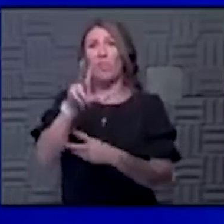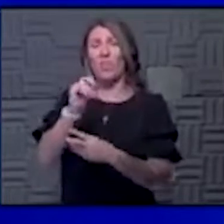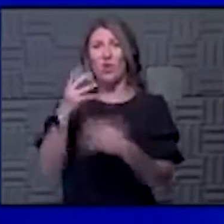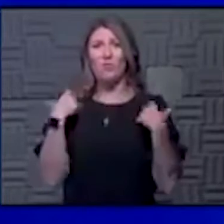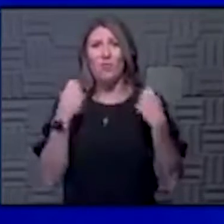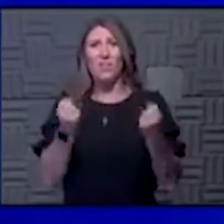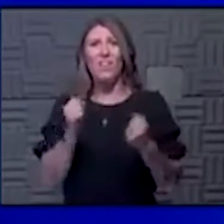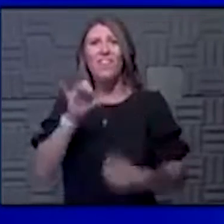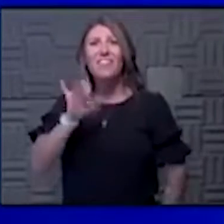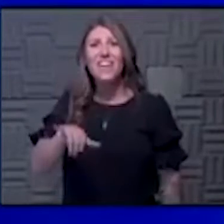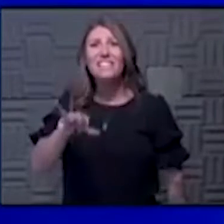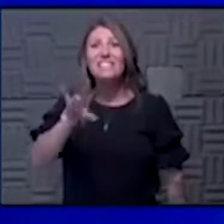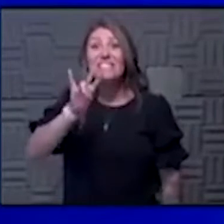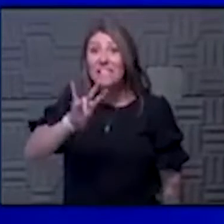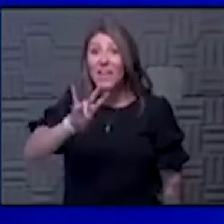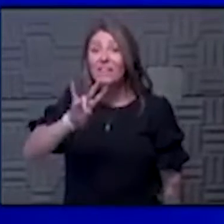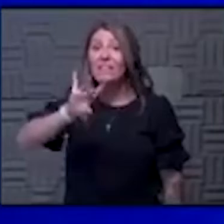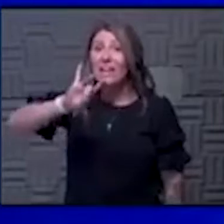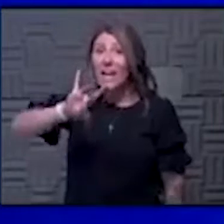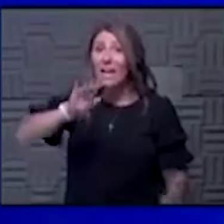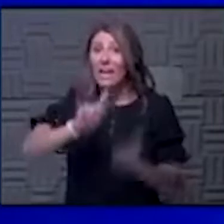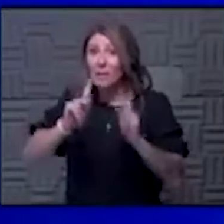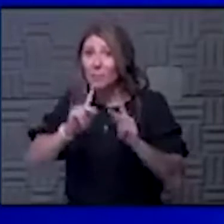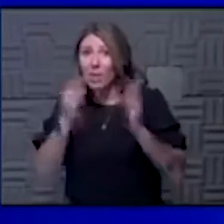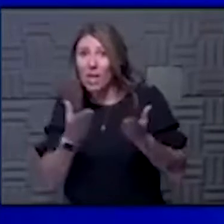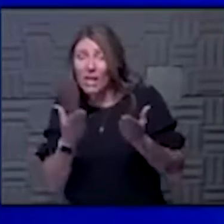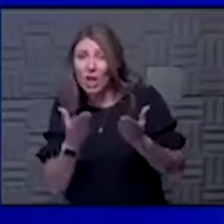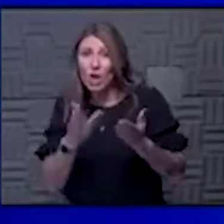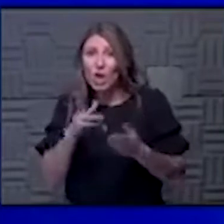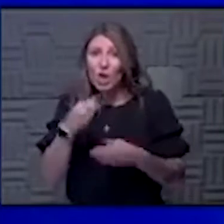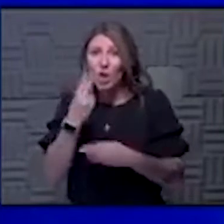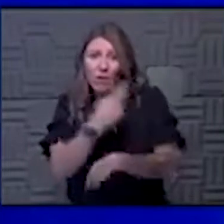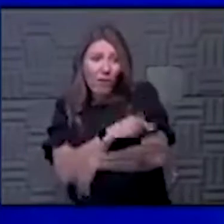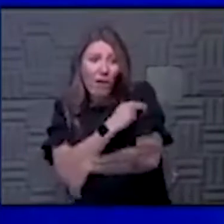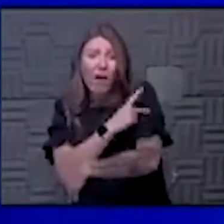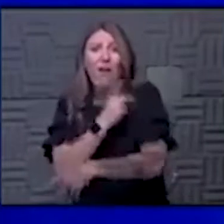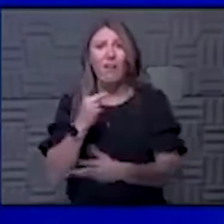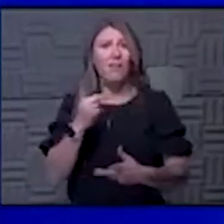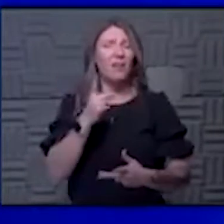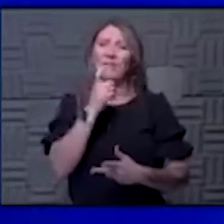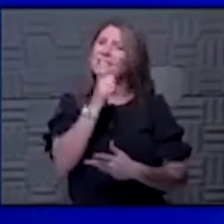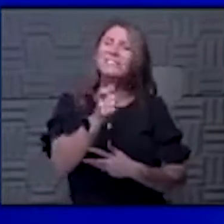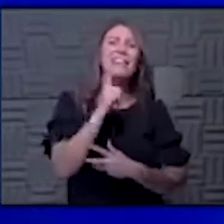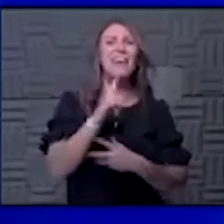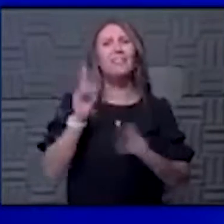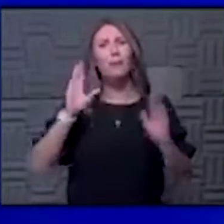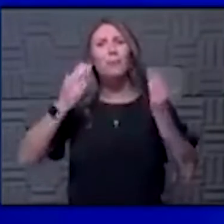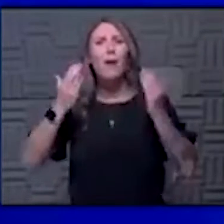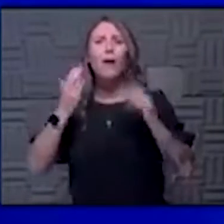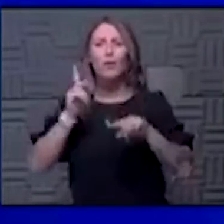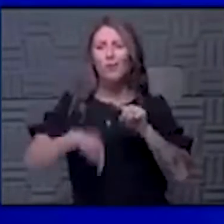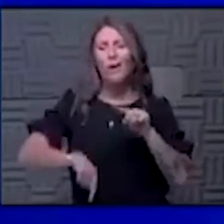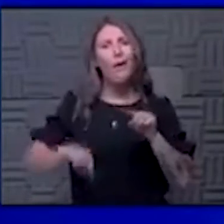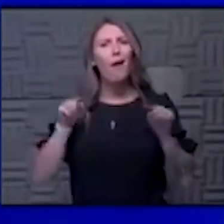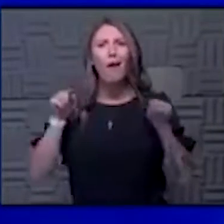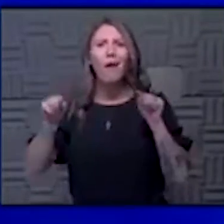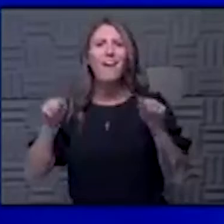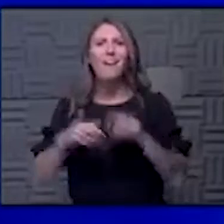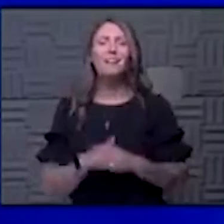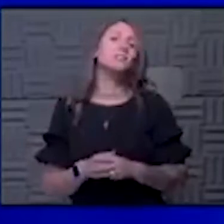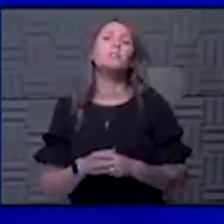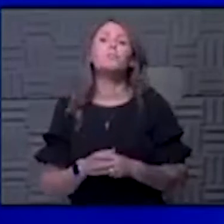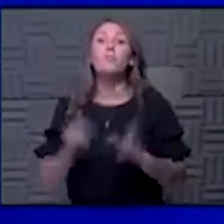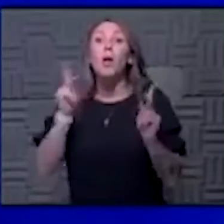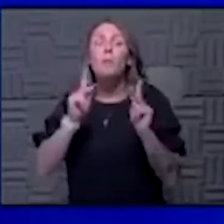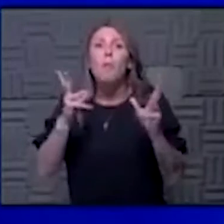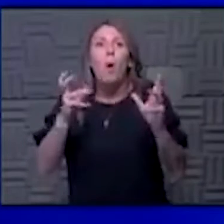COVID. That's like so much higher than anything we've ever seen with influenza. It's just not close. And I think people want to make